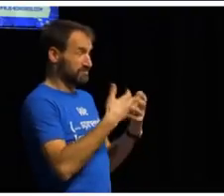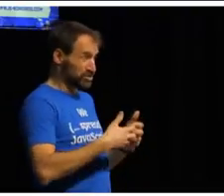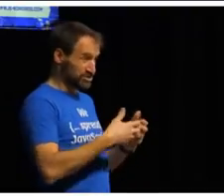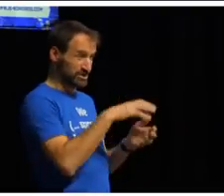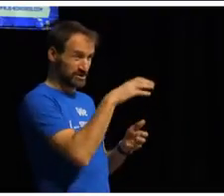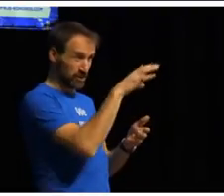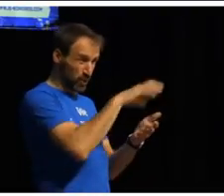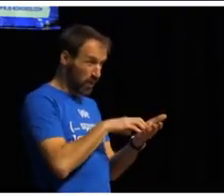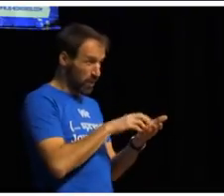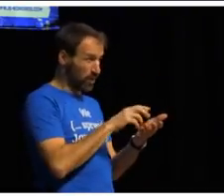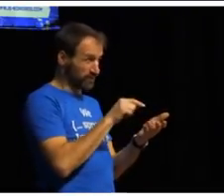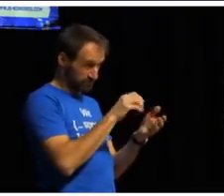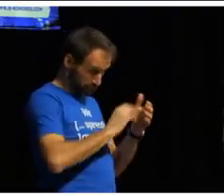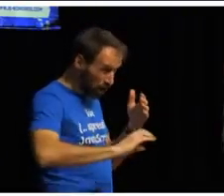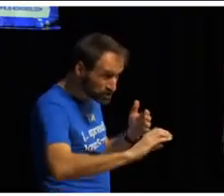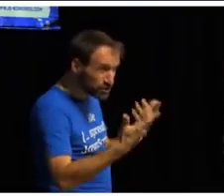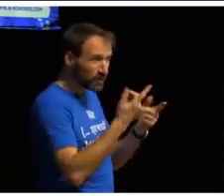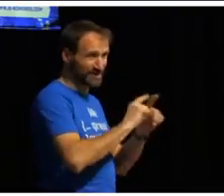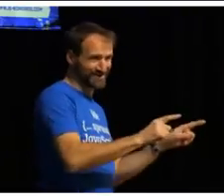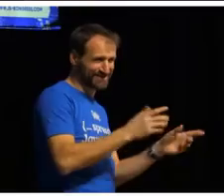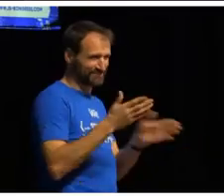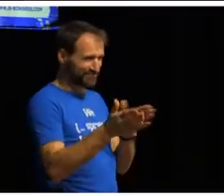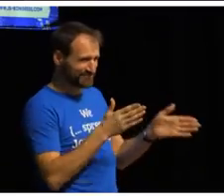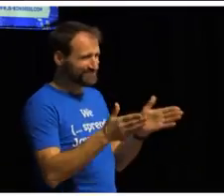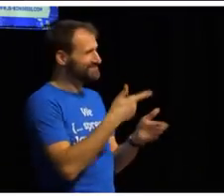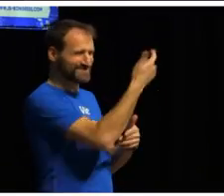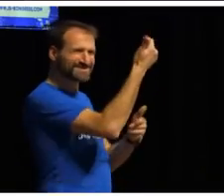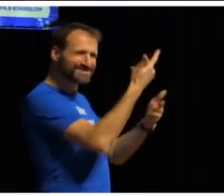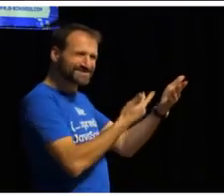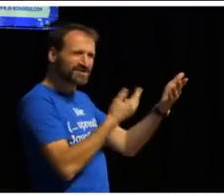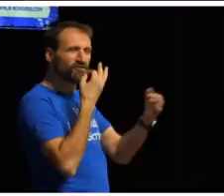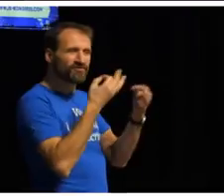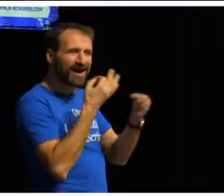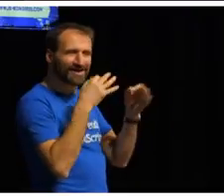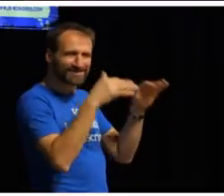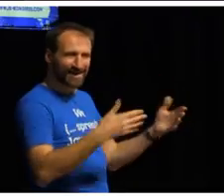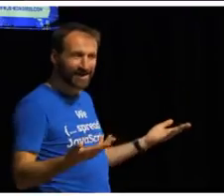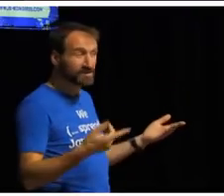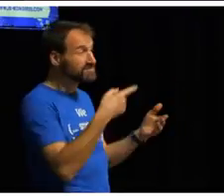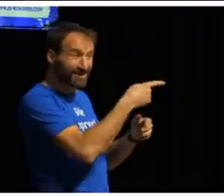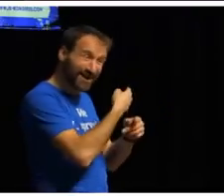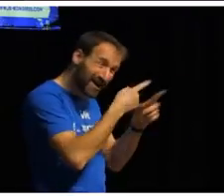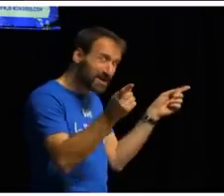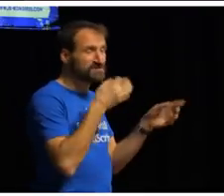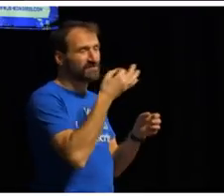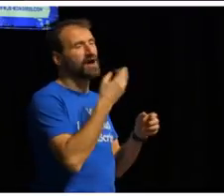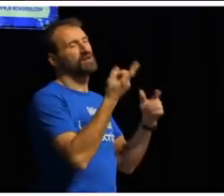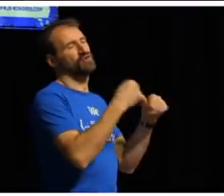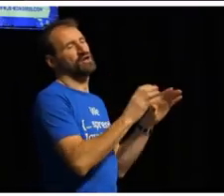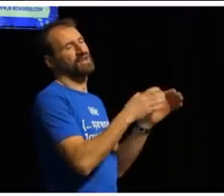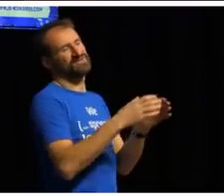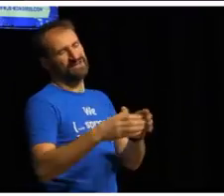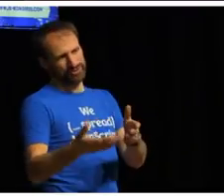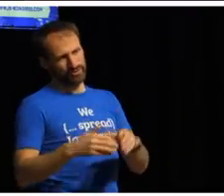that you see are classification. There are others like regression, but most of the time you see classification. Well, this is just a sample for